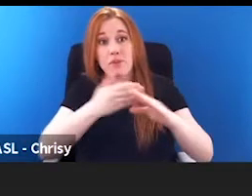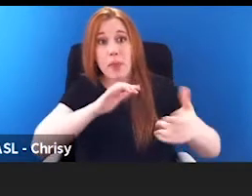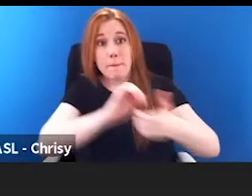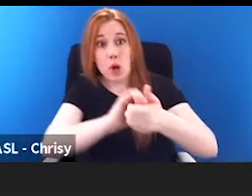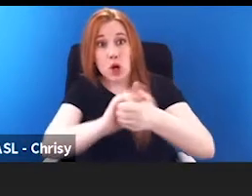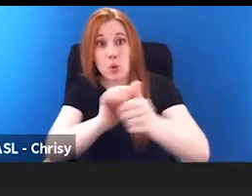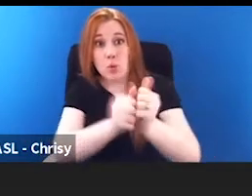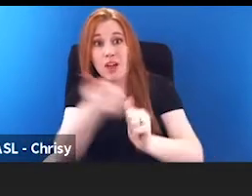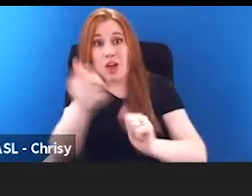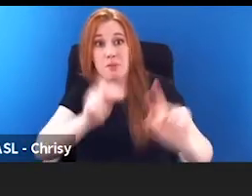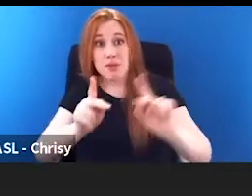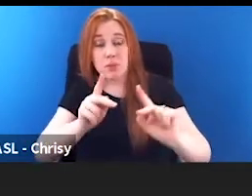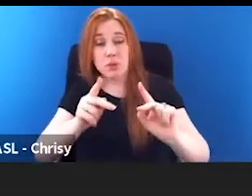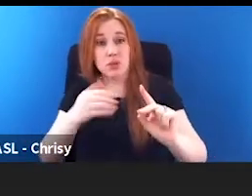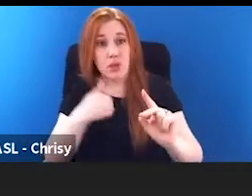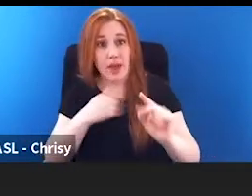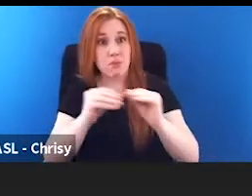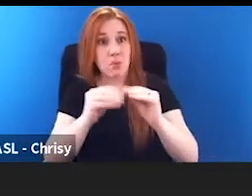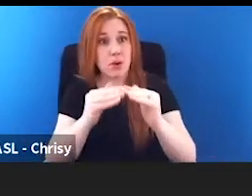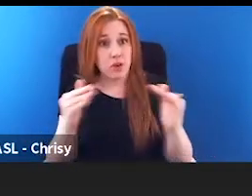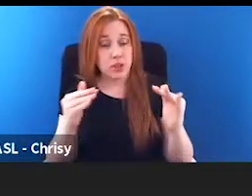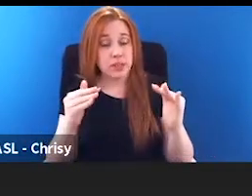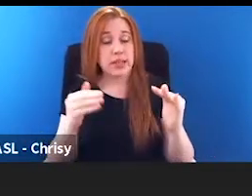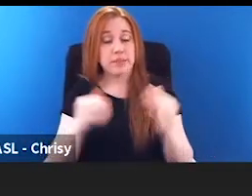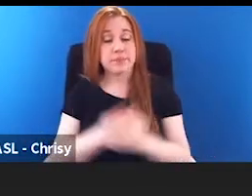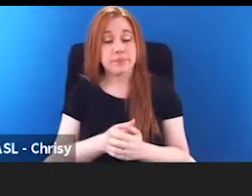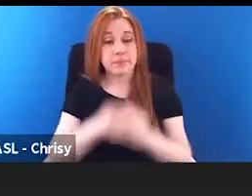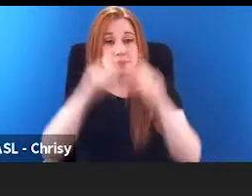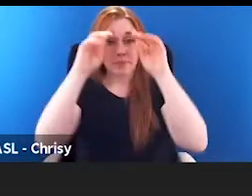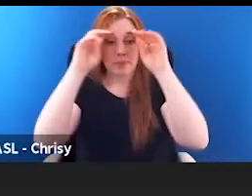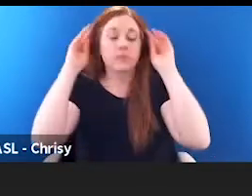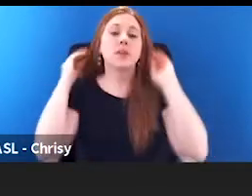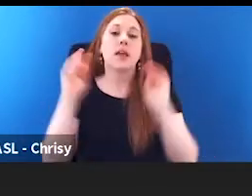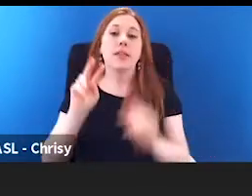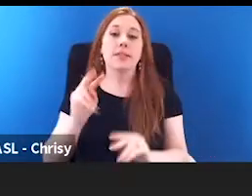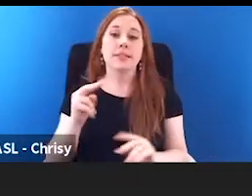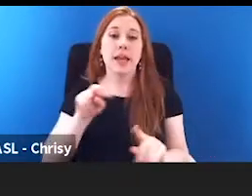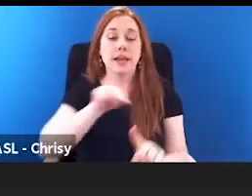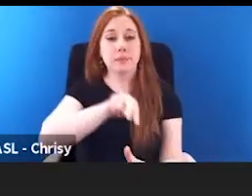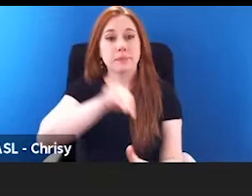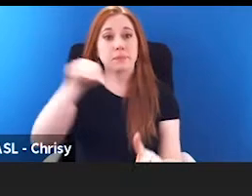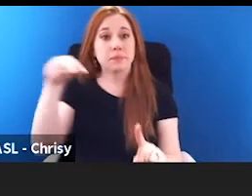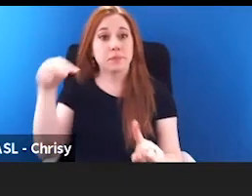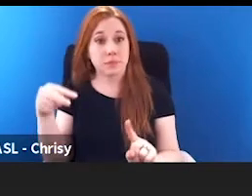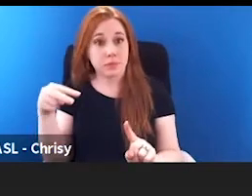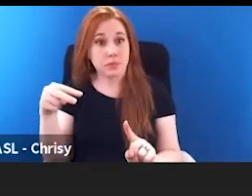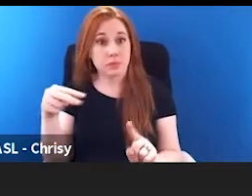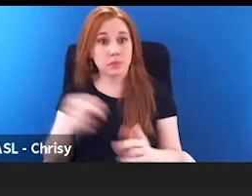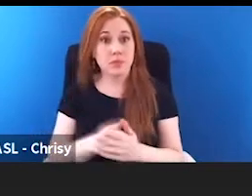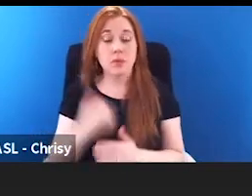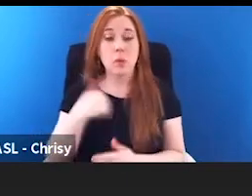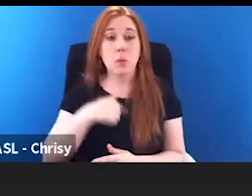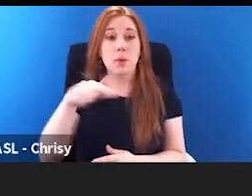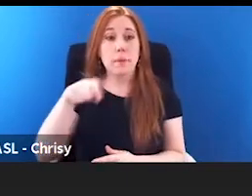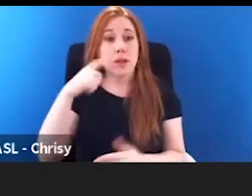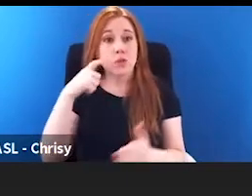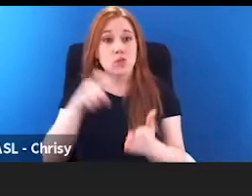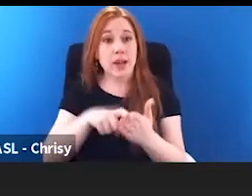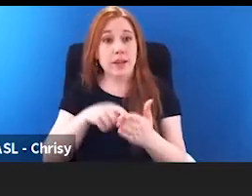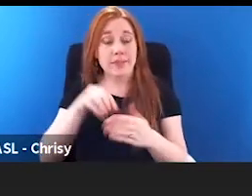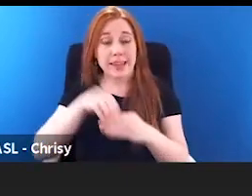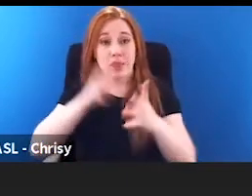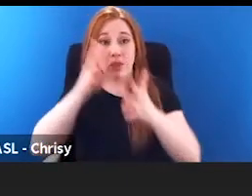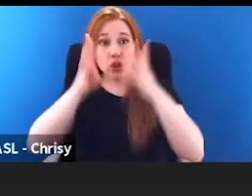brand propositions to market. The second side of it then, as you go to the other side of the table, is that we have to recognize that in the creative